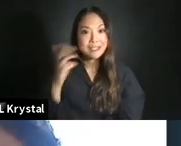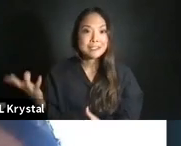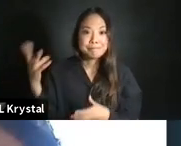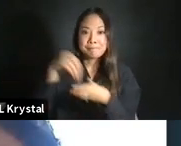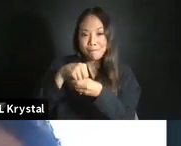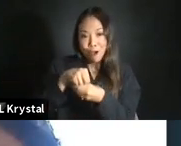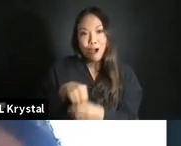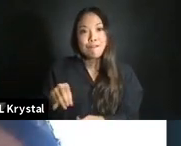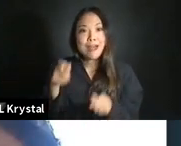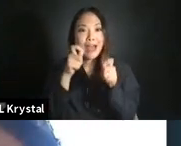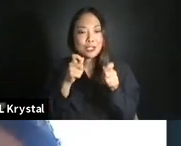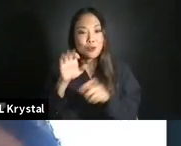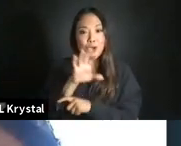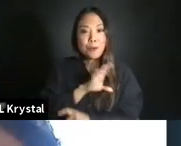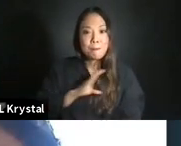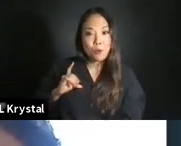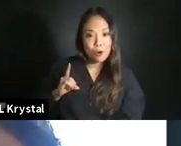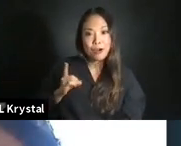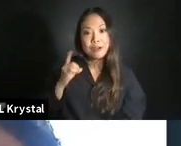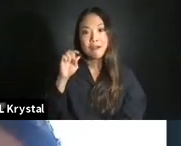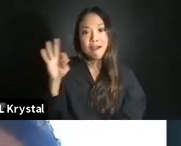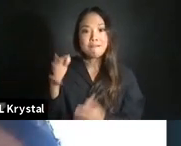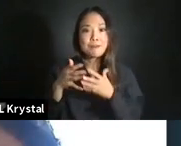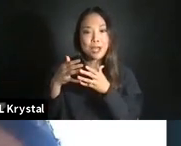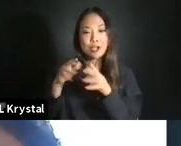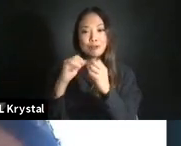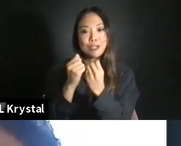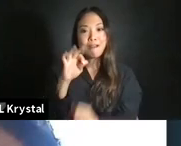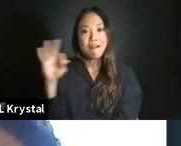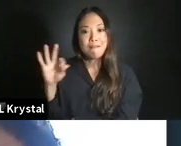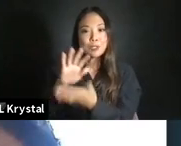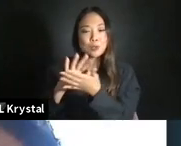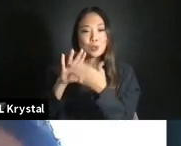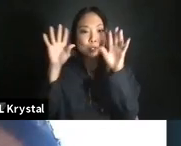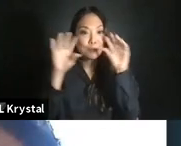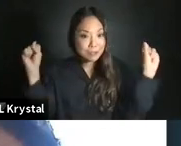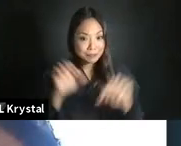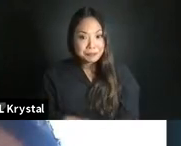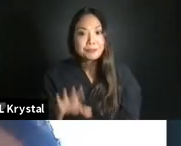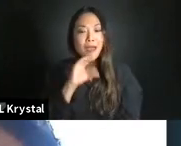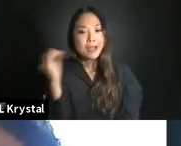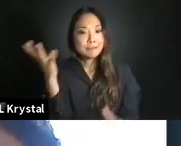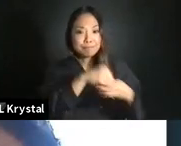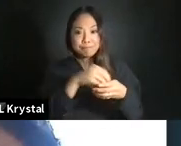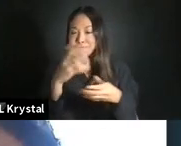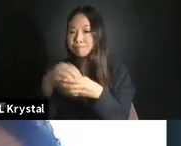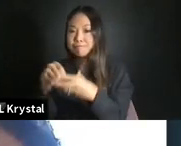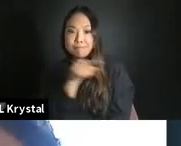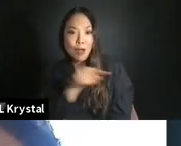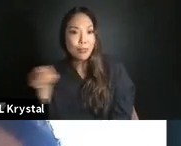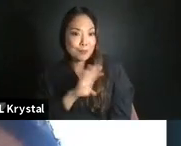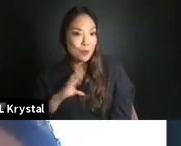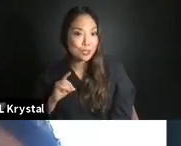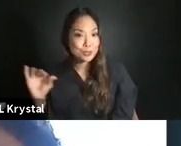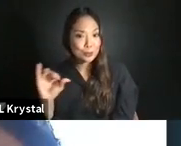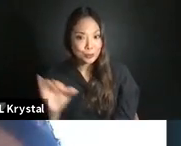the american association of school superintendents and he's also served on several other boards